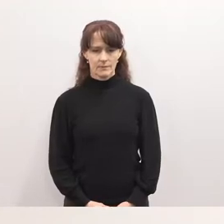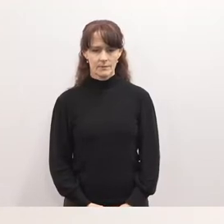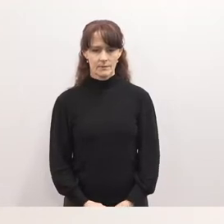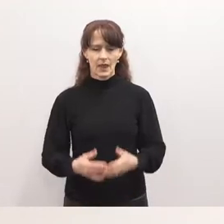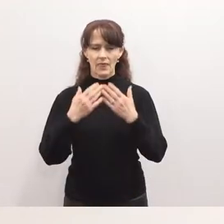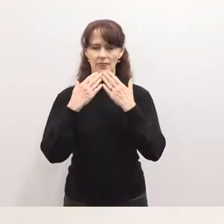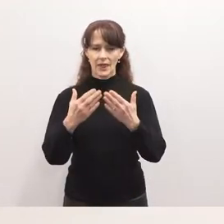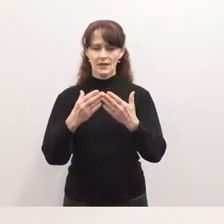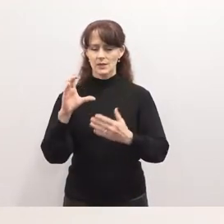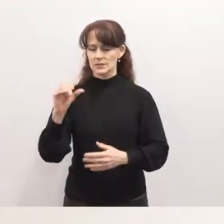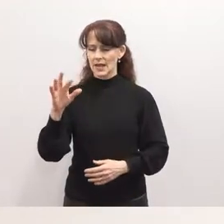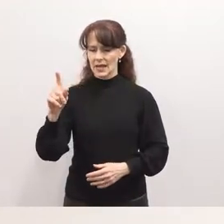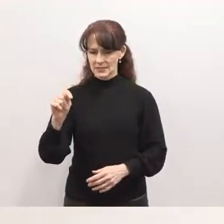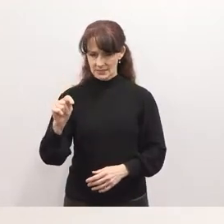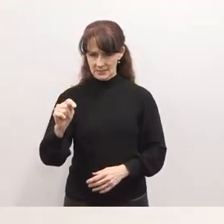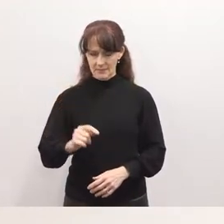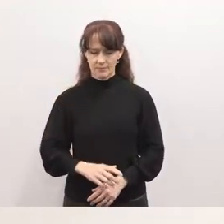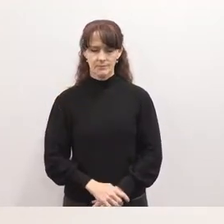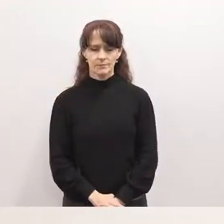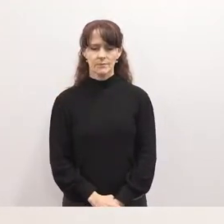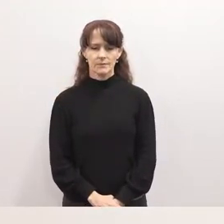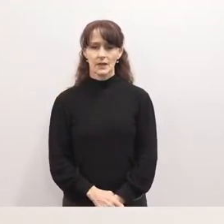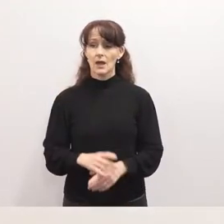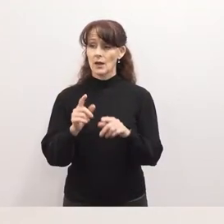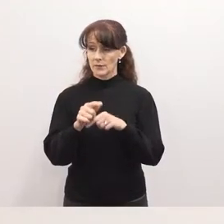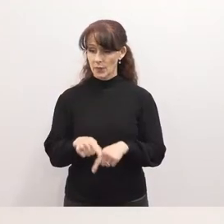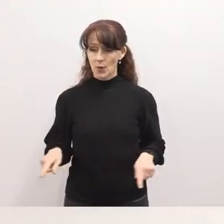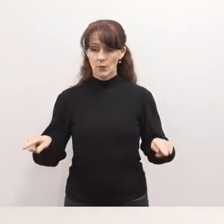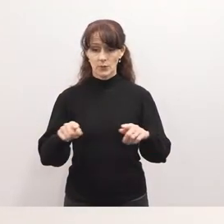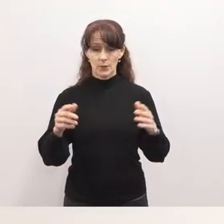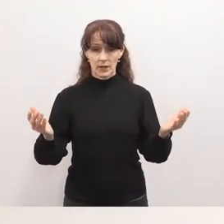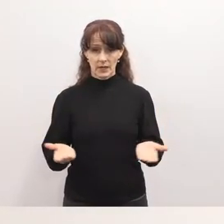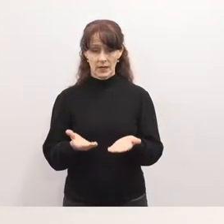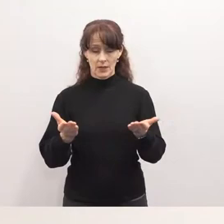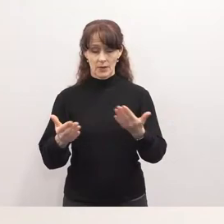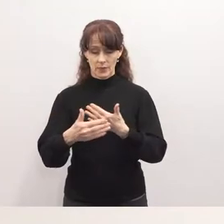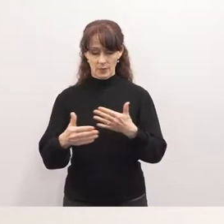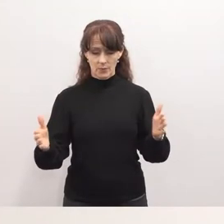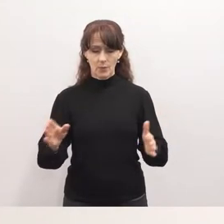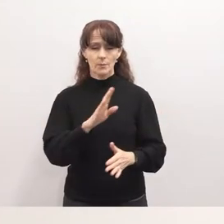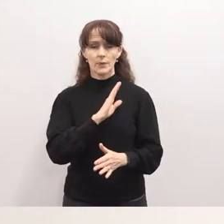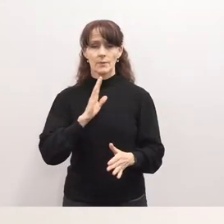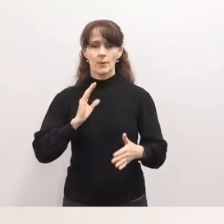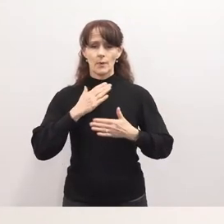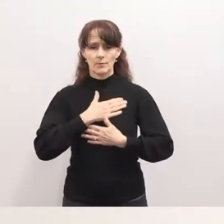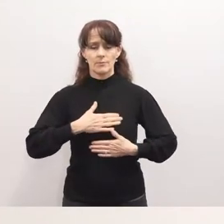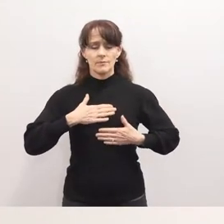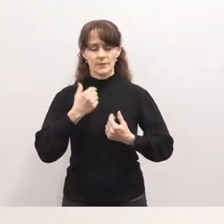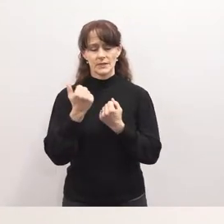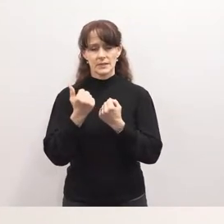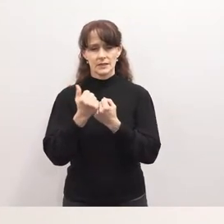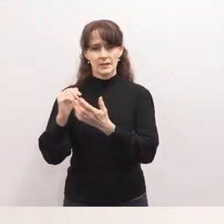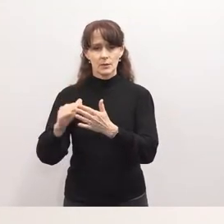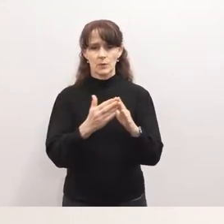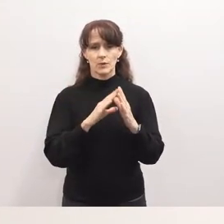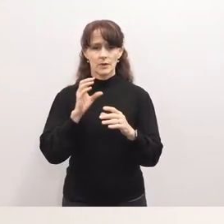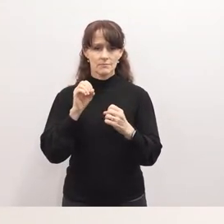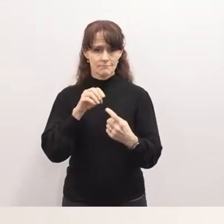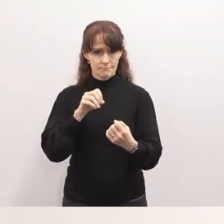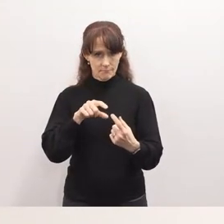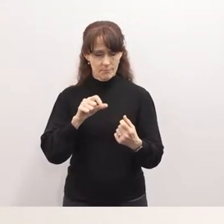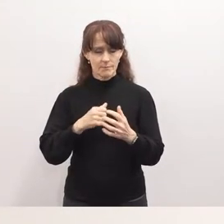Thank you, Celeste. For those of you present in the room, the board appreciates and supports community input at our